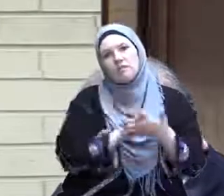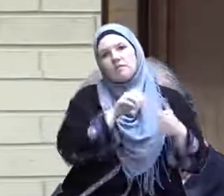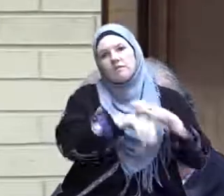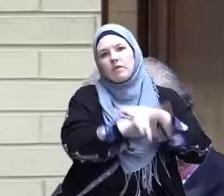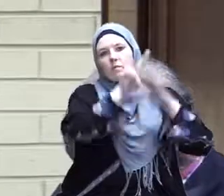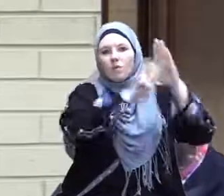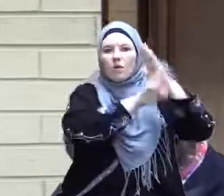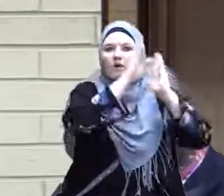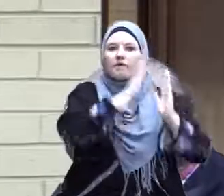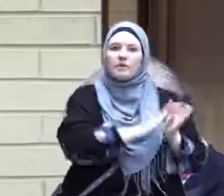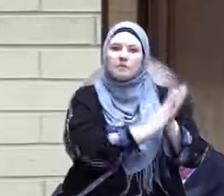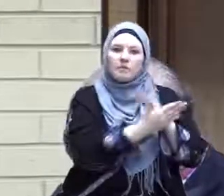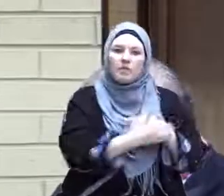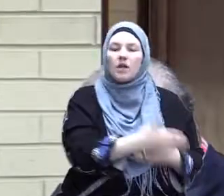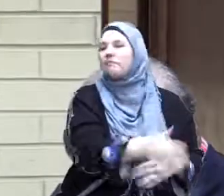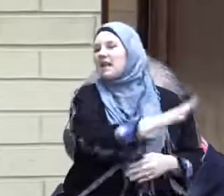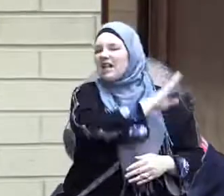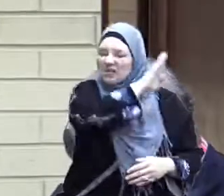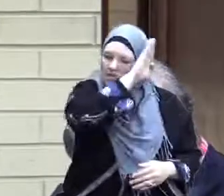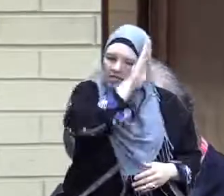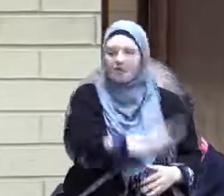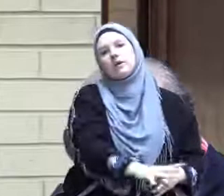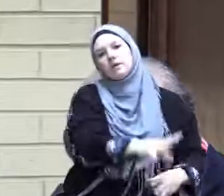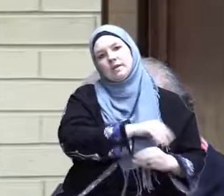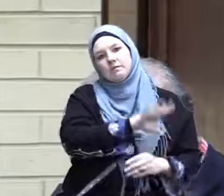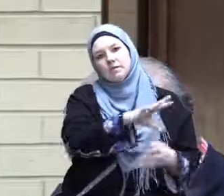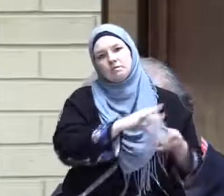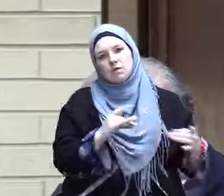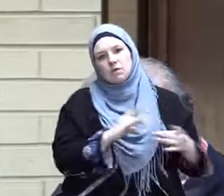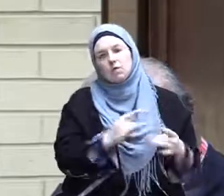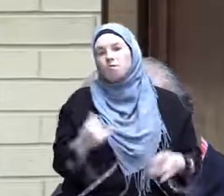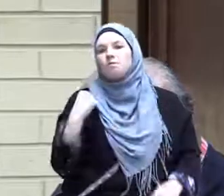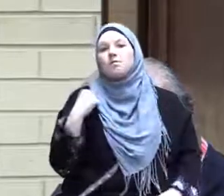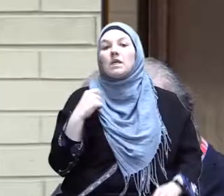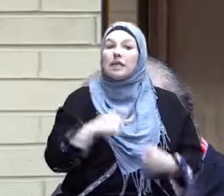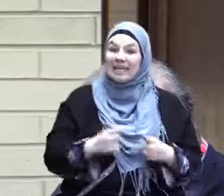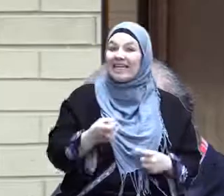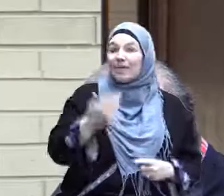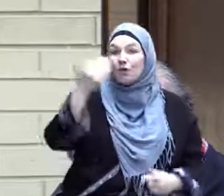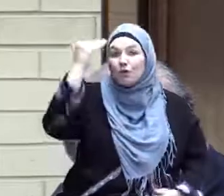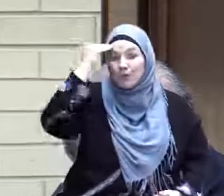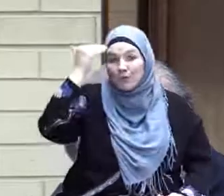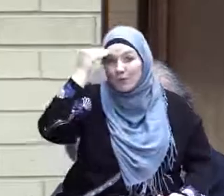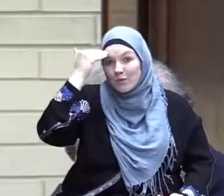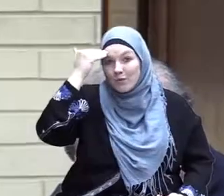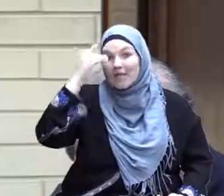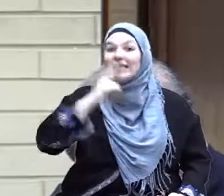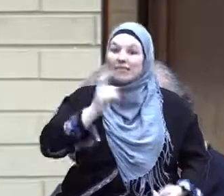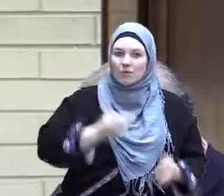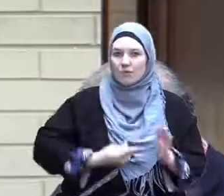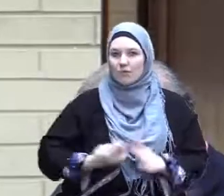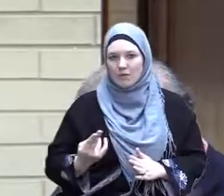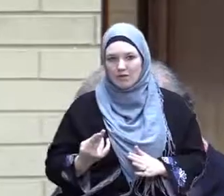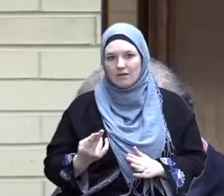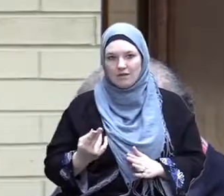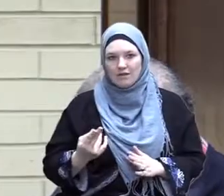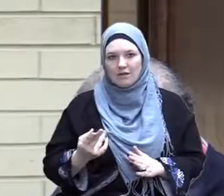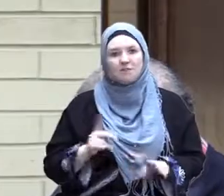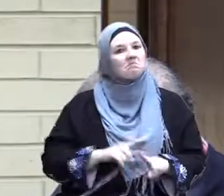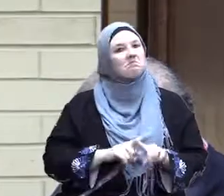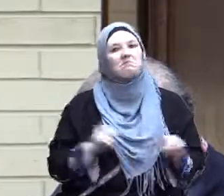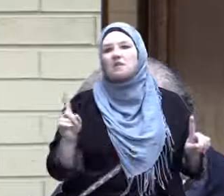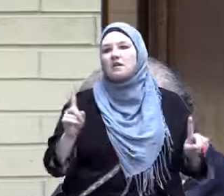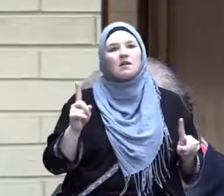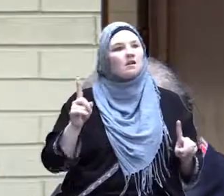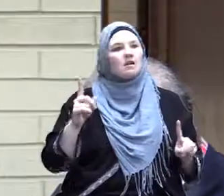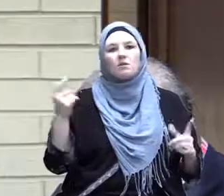wasallam, to never accept his message, despite the fact that he knew it was the truth. But he was